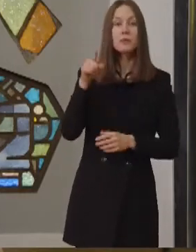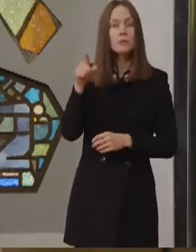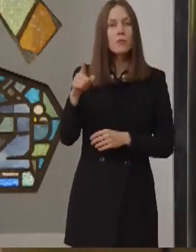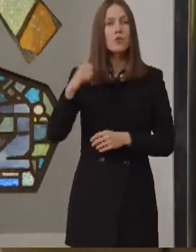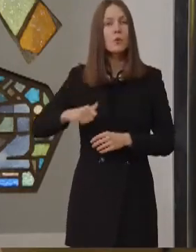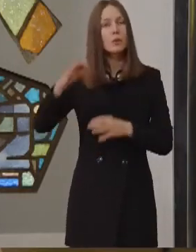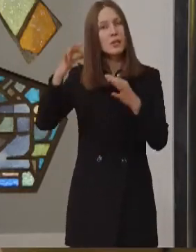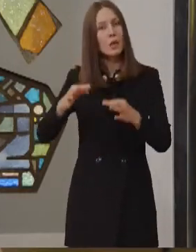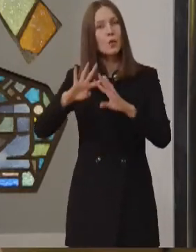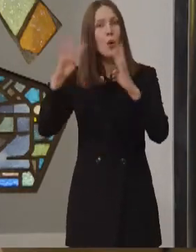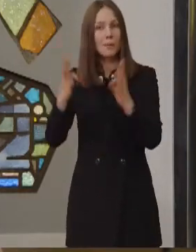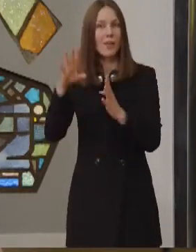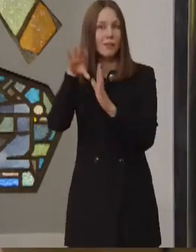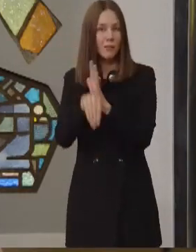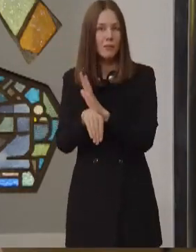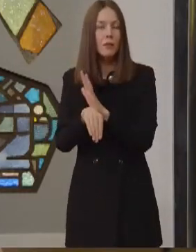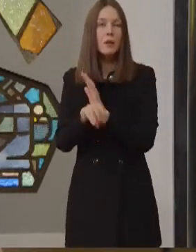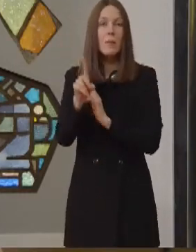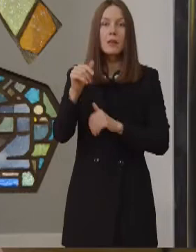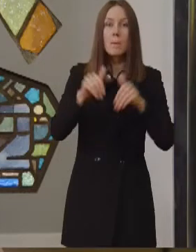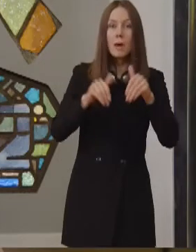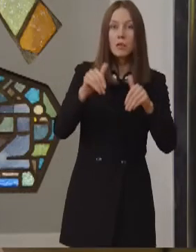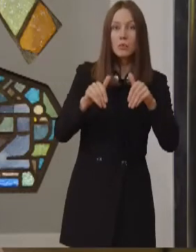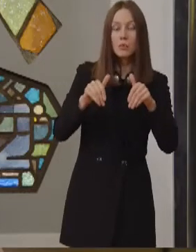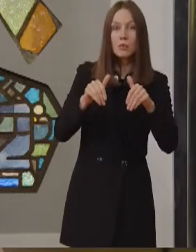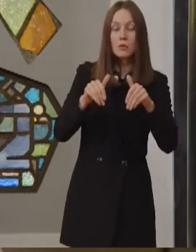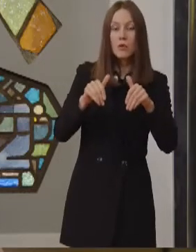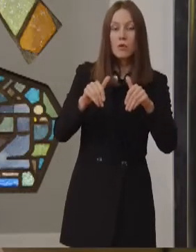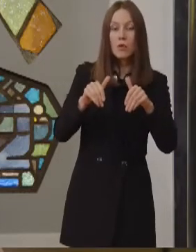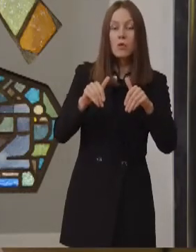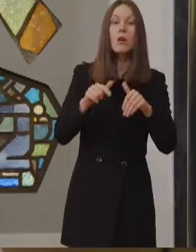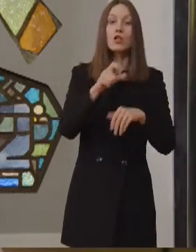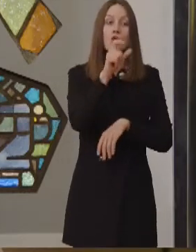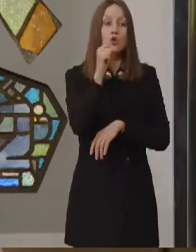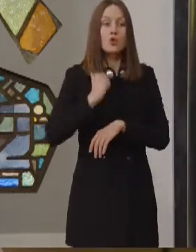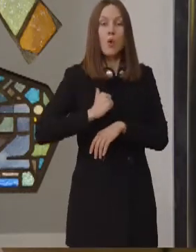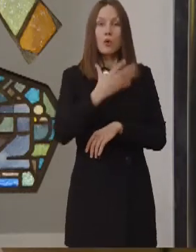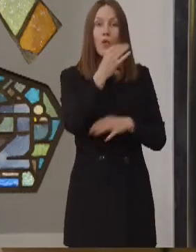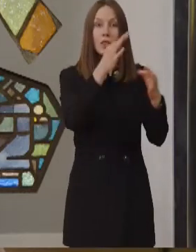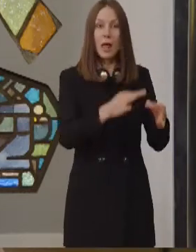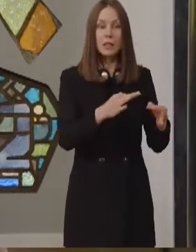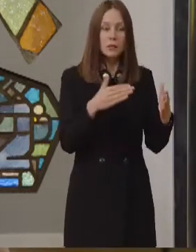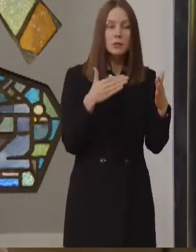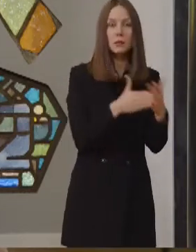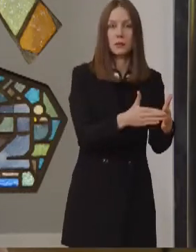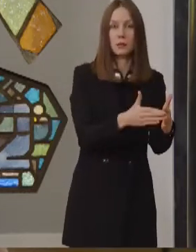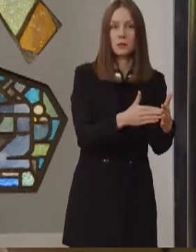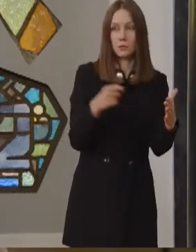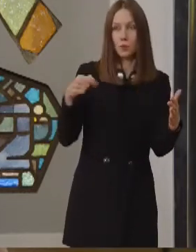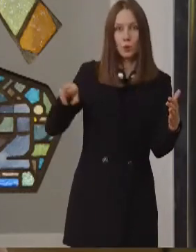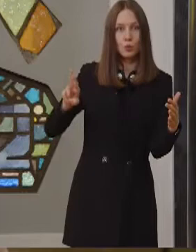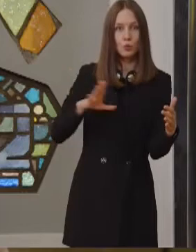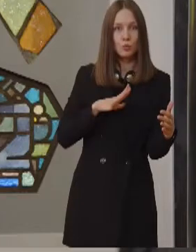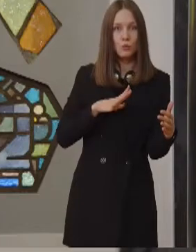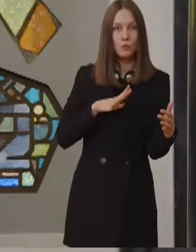You are member of the Committee on Human Rights, but you voted for a decision that